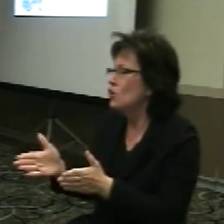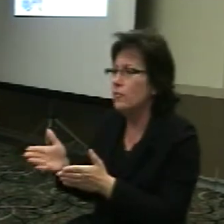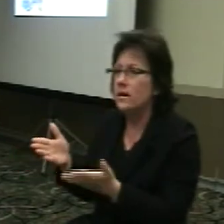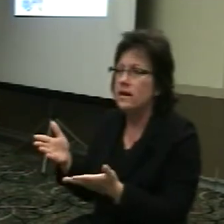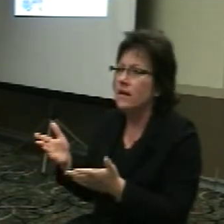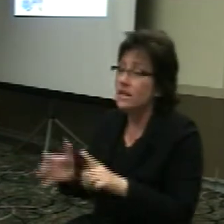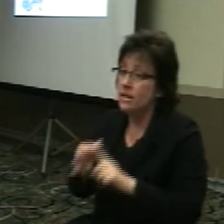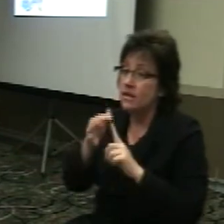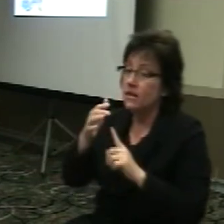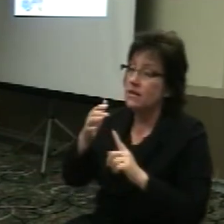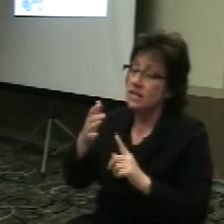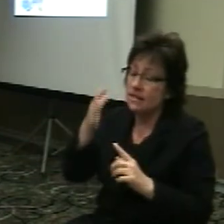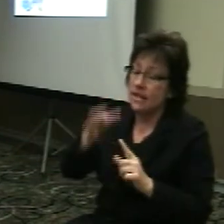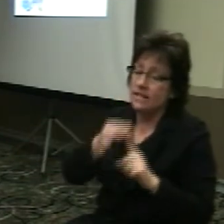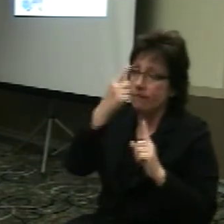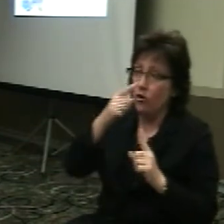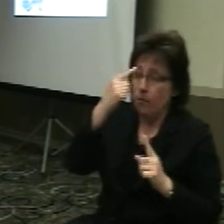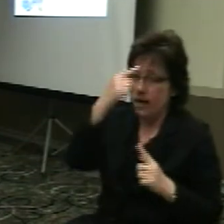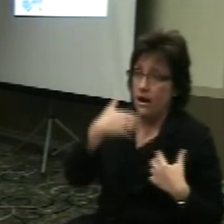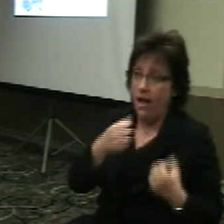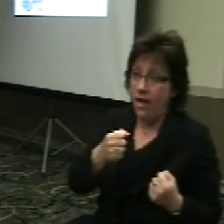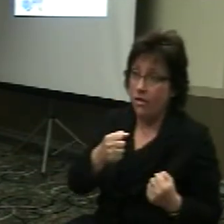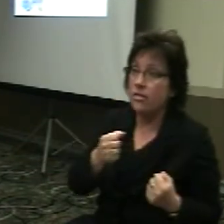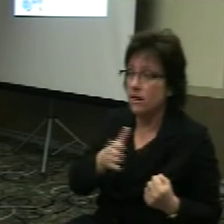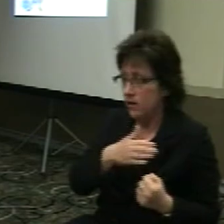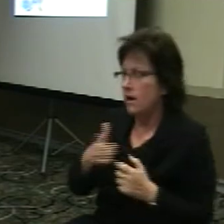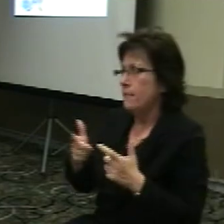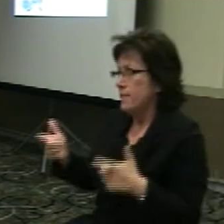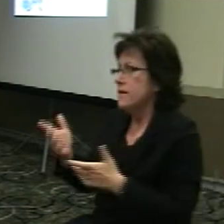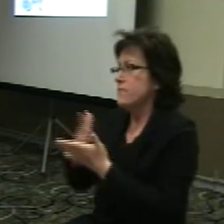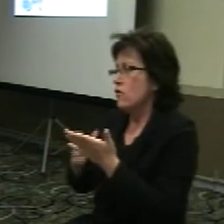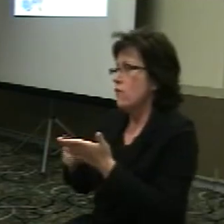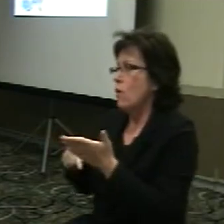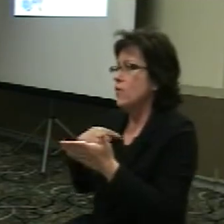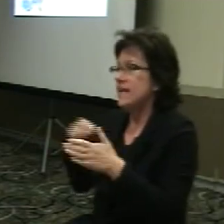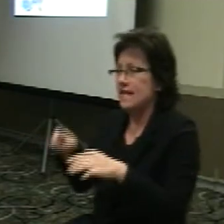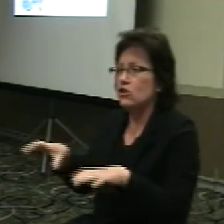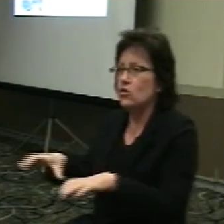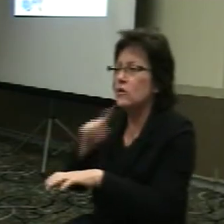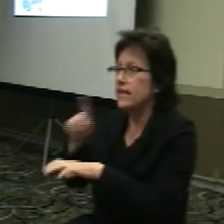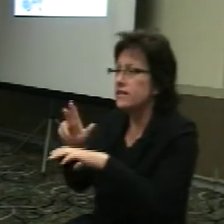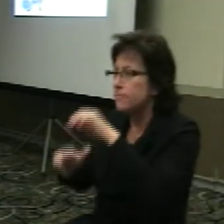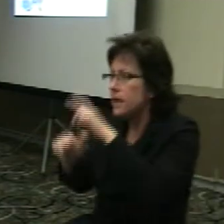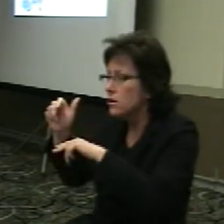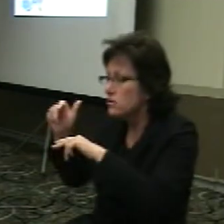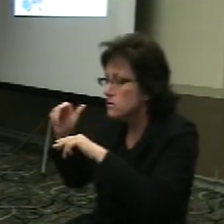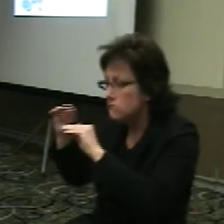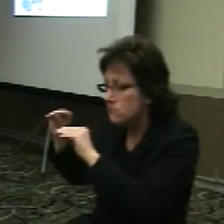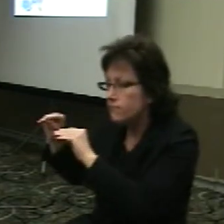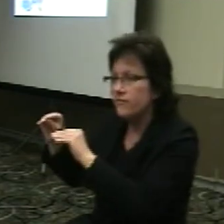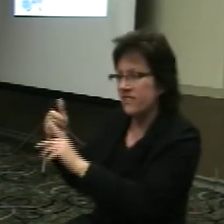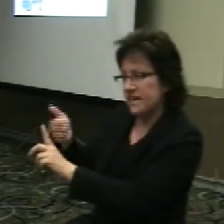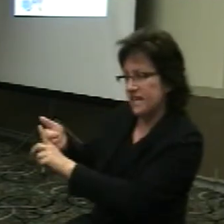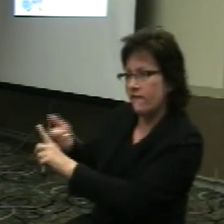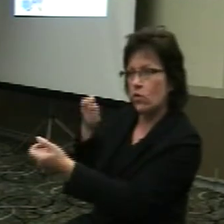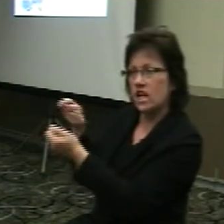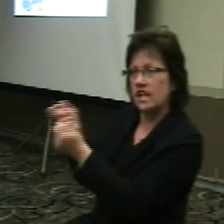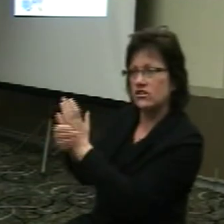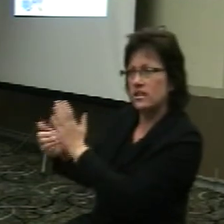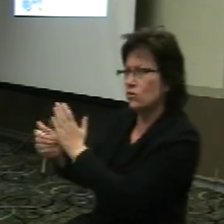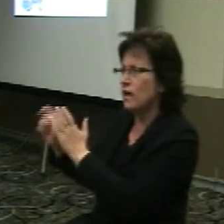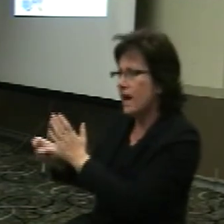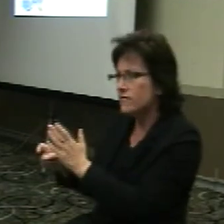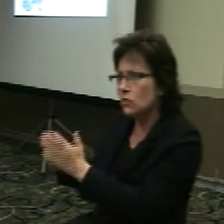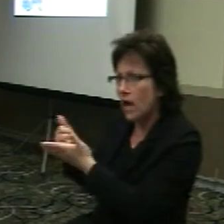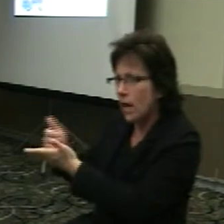especially some of the mental health issues, a big part of what we have to do is build self-regulation skills. We've got to help kids begin to realize,